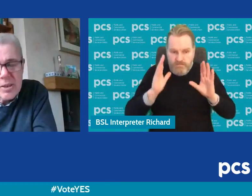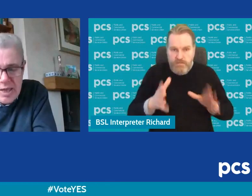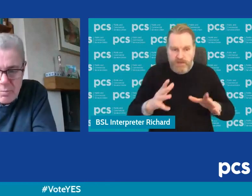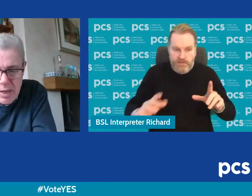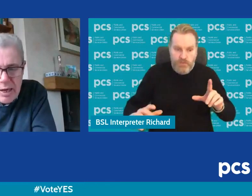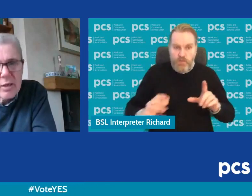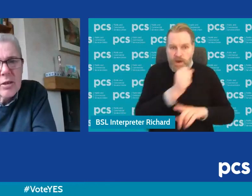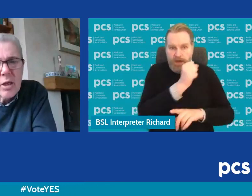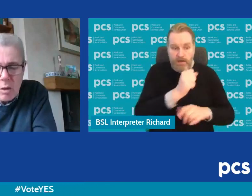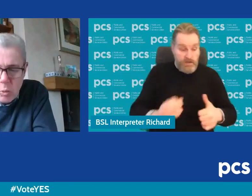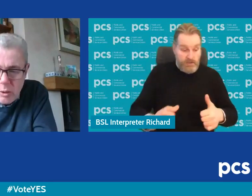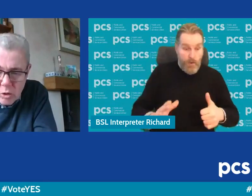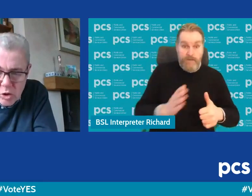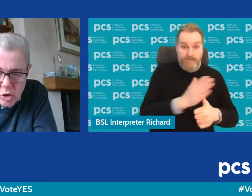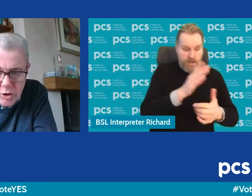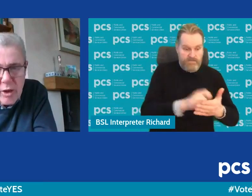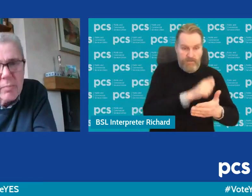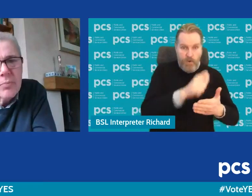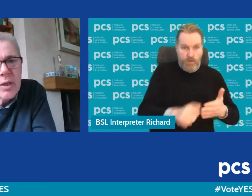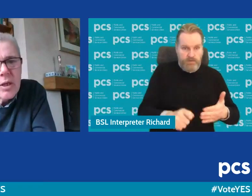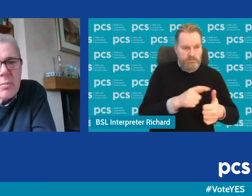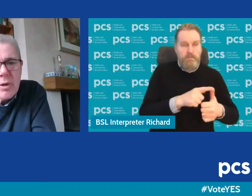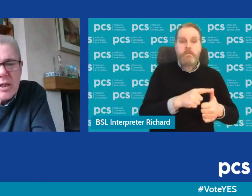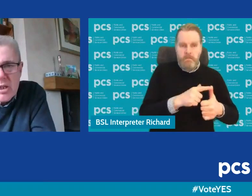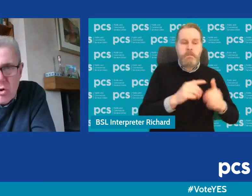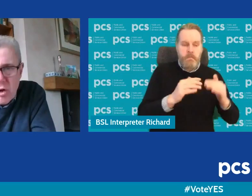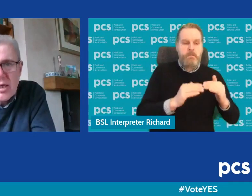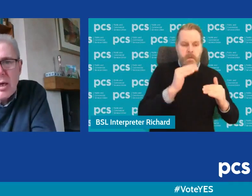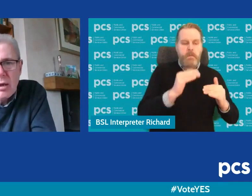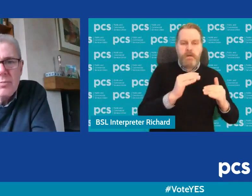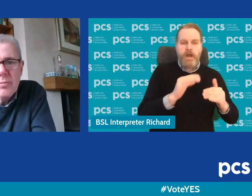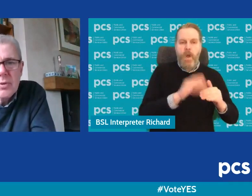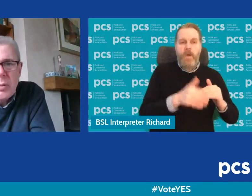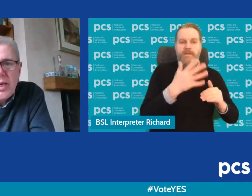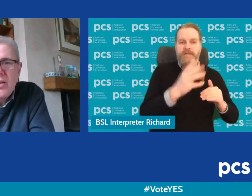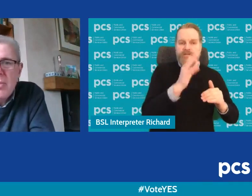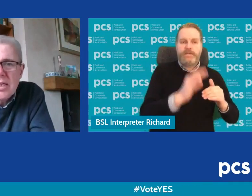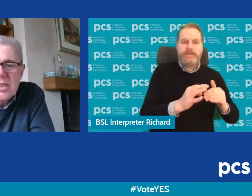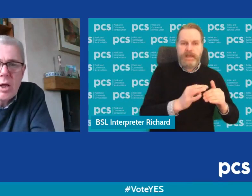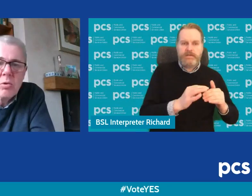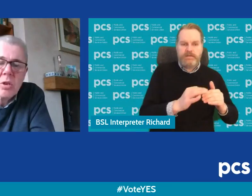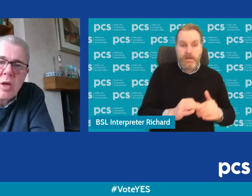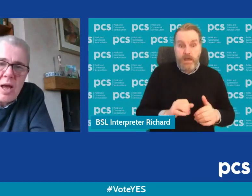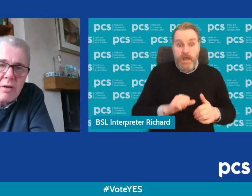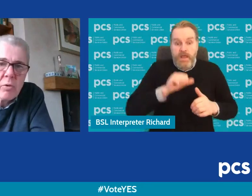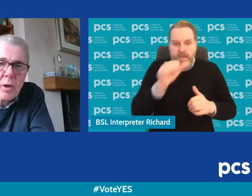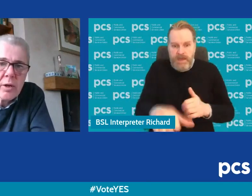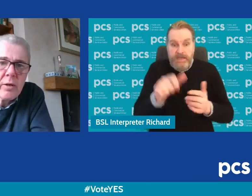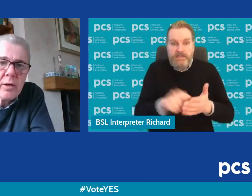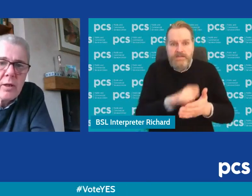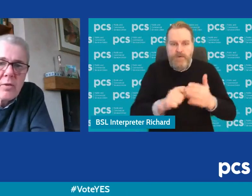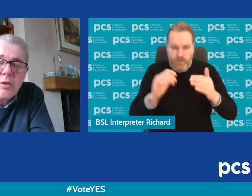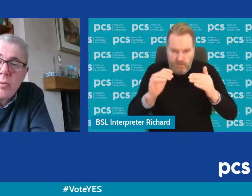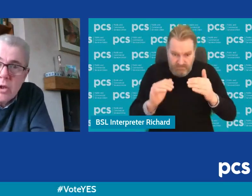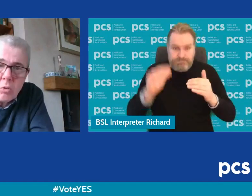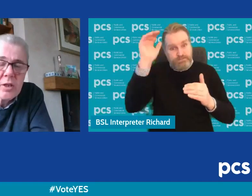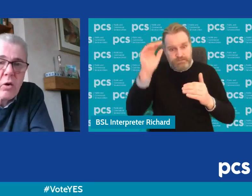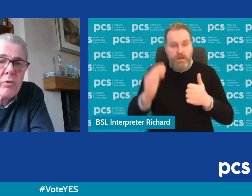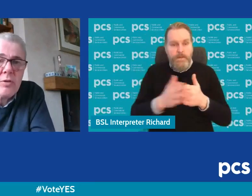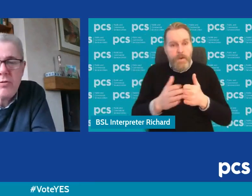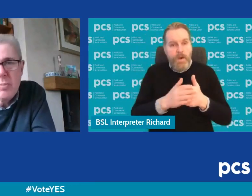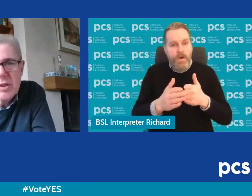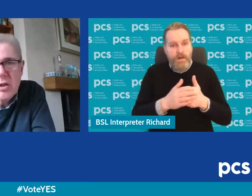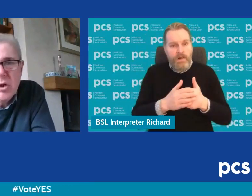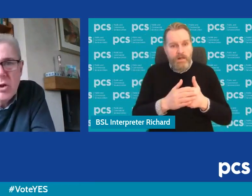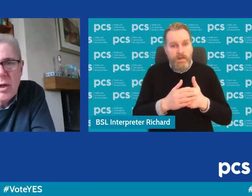better in the second ballot, and we want to join them. But it is critical that we get the message out to everyone that if we don't get